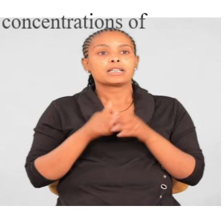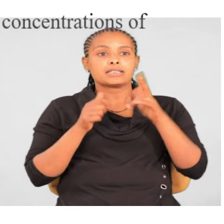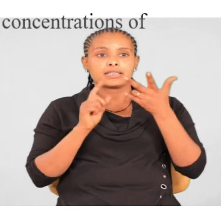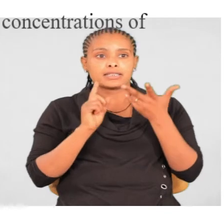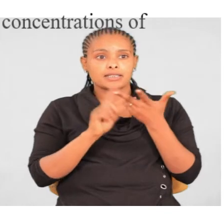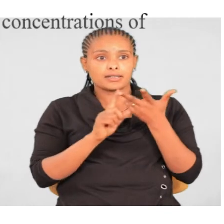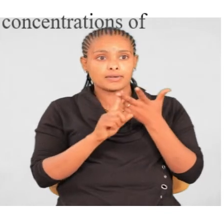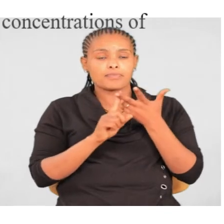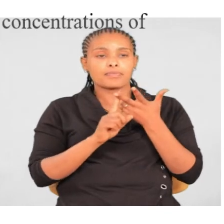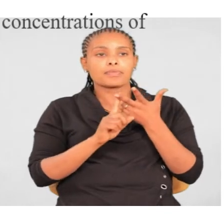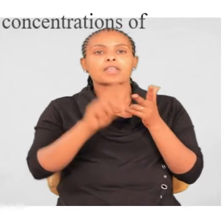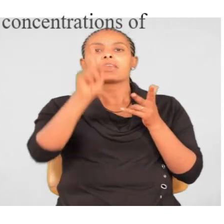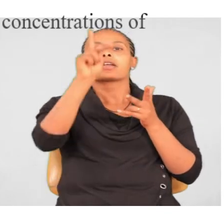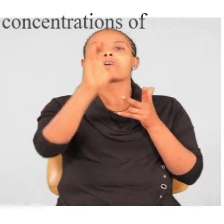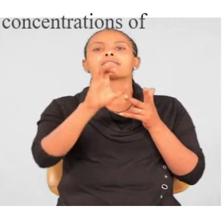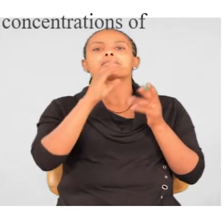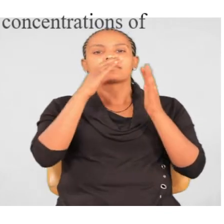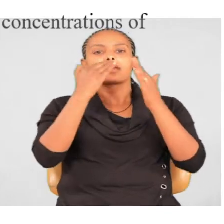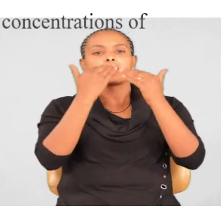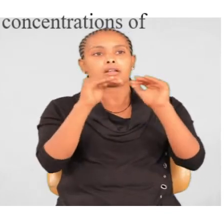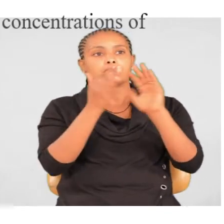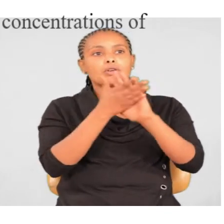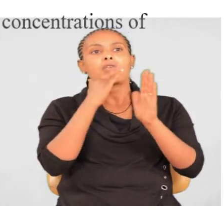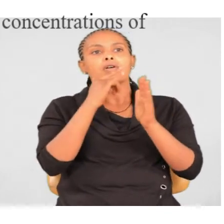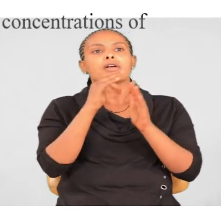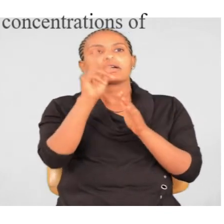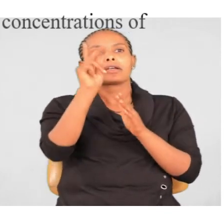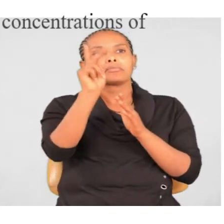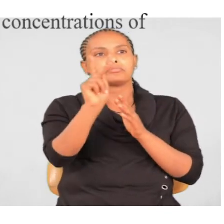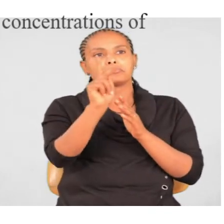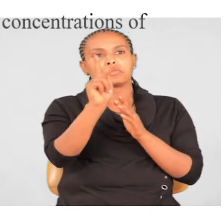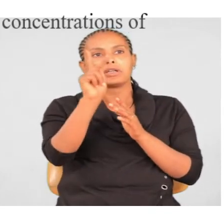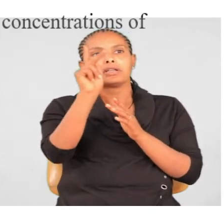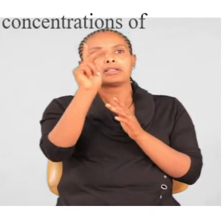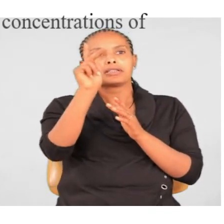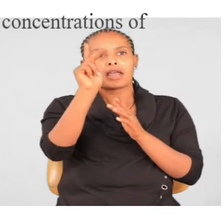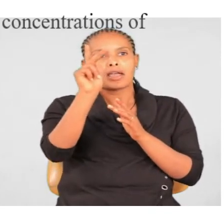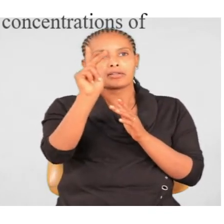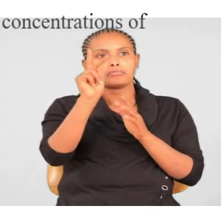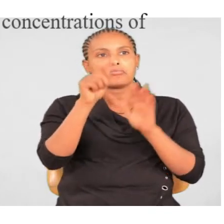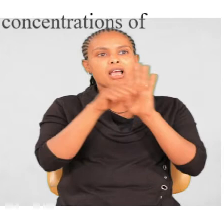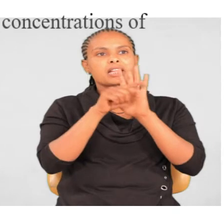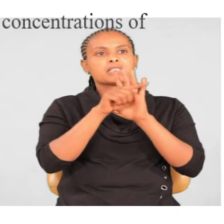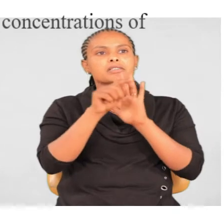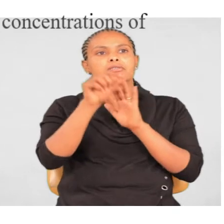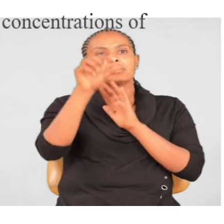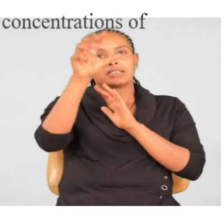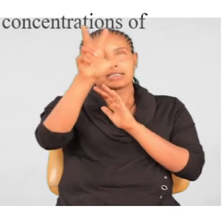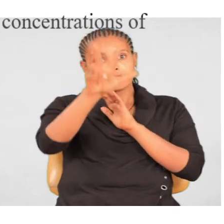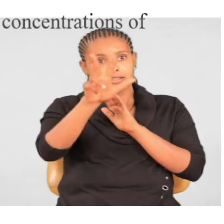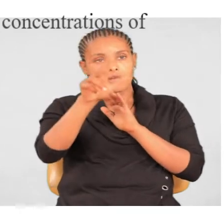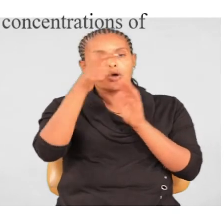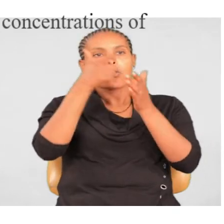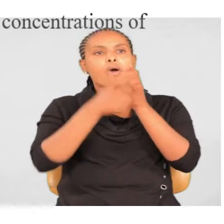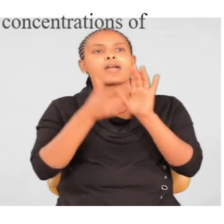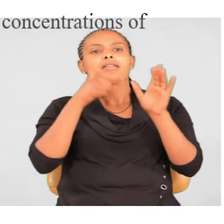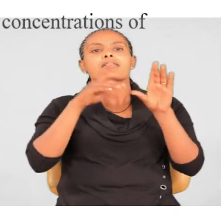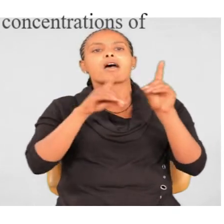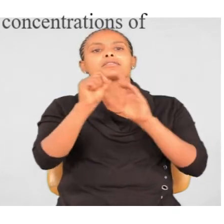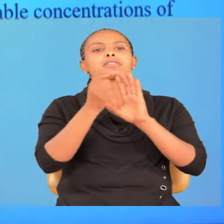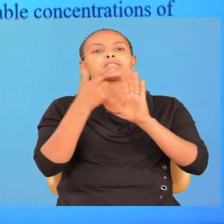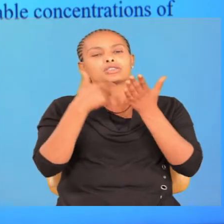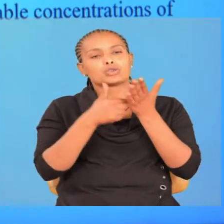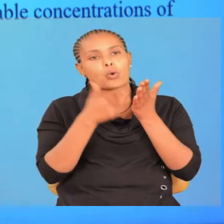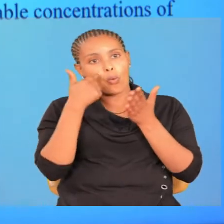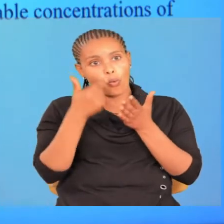3. If Kc is in the range of 10 raised to minus 3 and 10 the power of 3, what does this